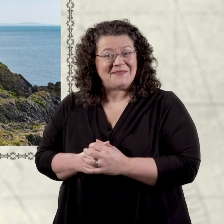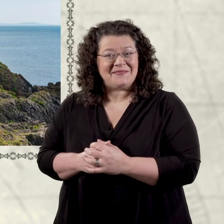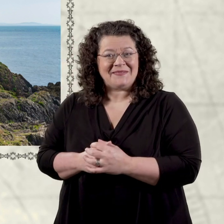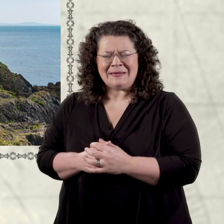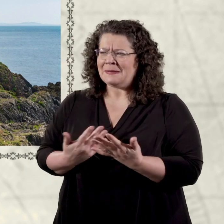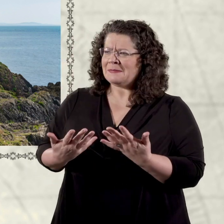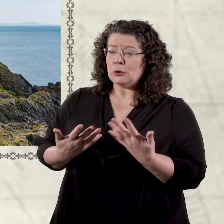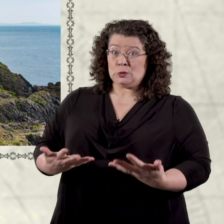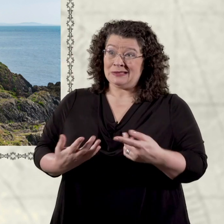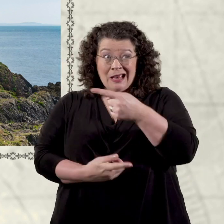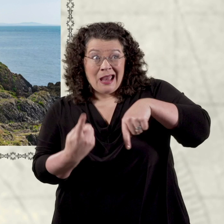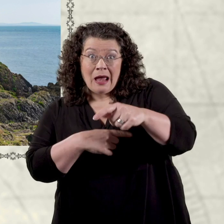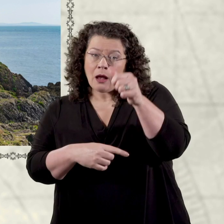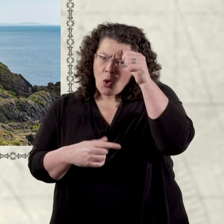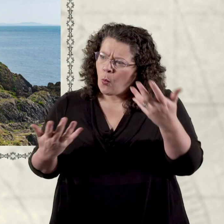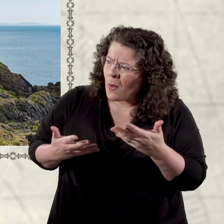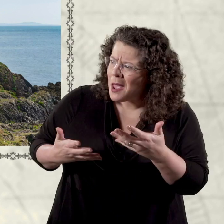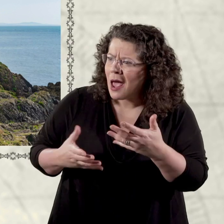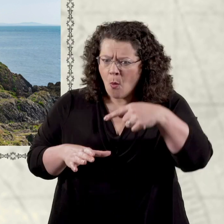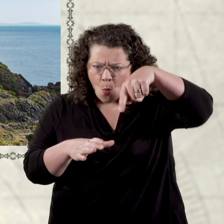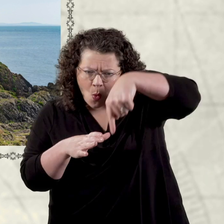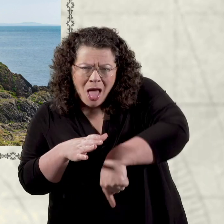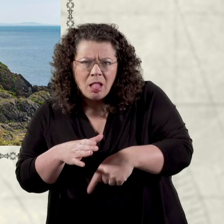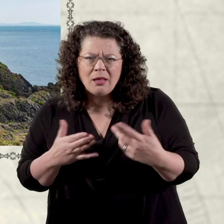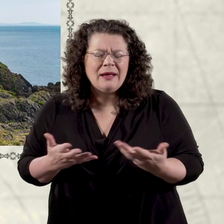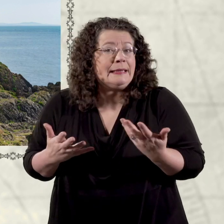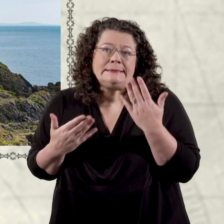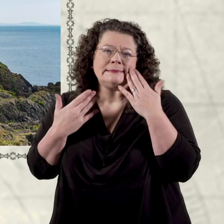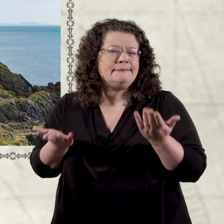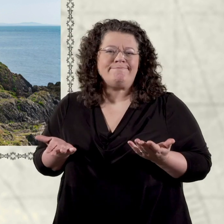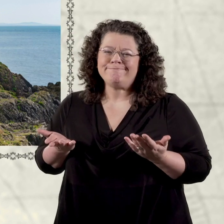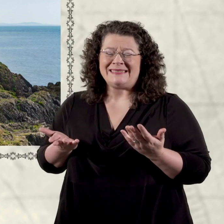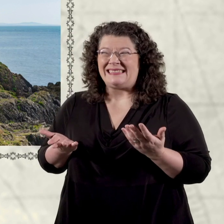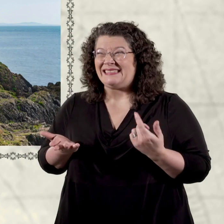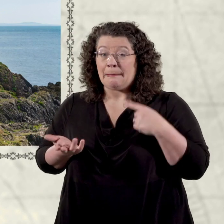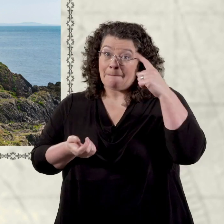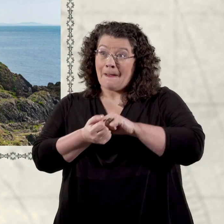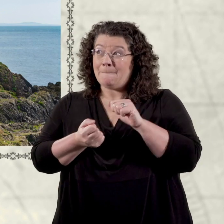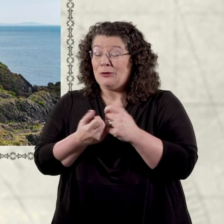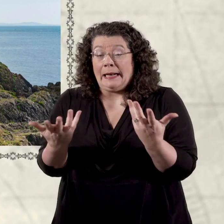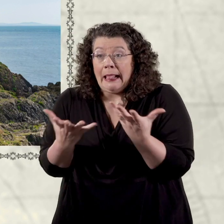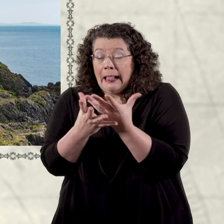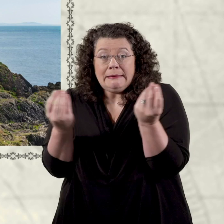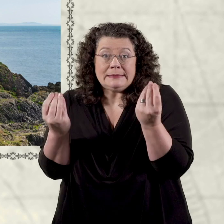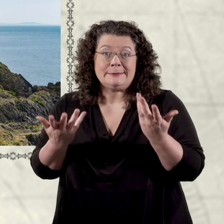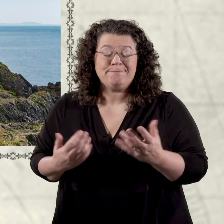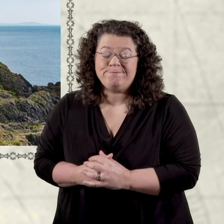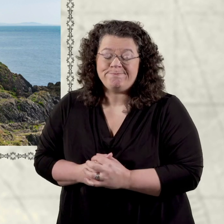But no one is quite sure where the well is today, and, well, as you know, my memory is not the